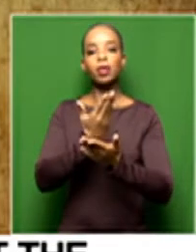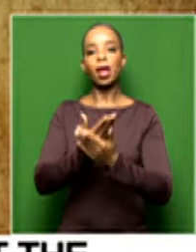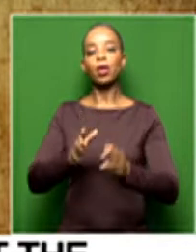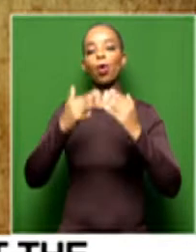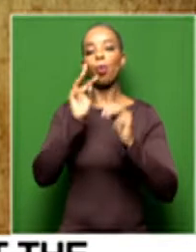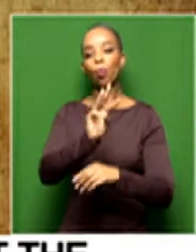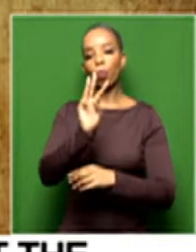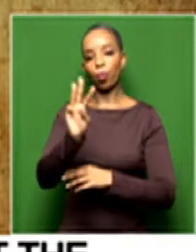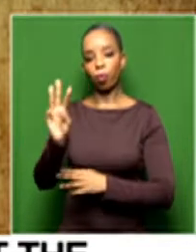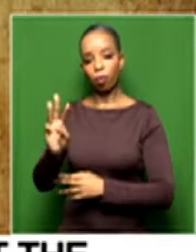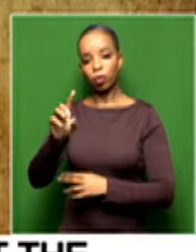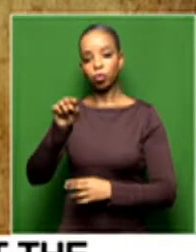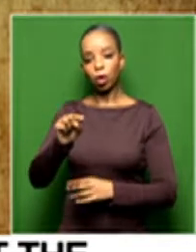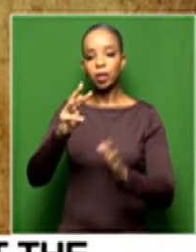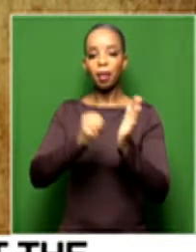website,